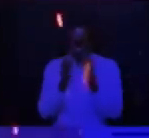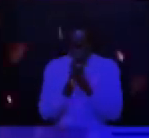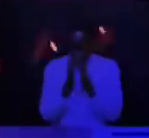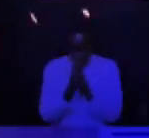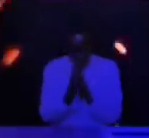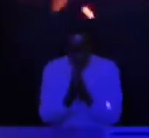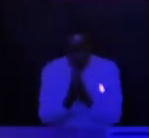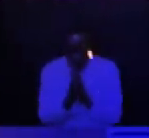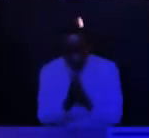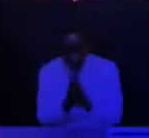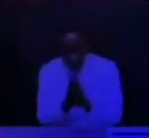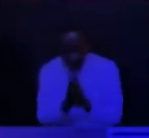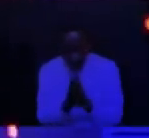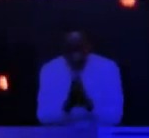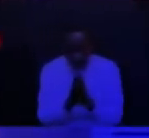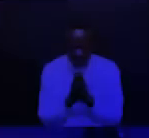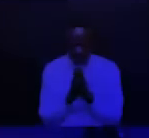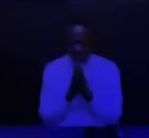pray.